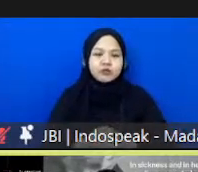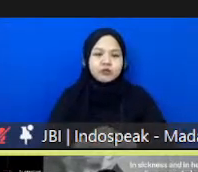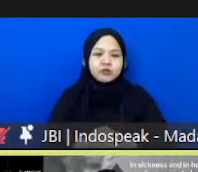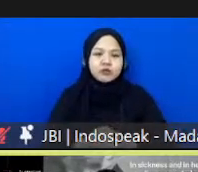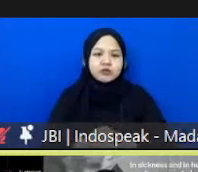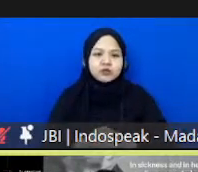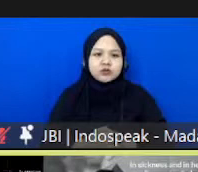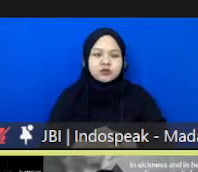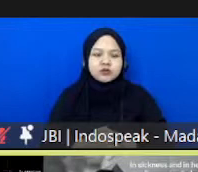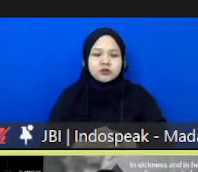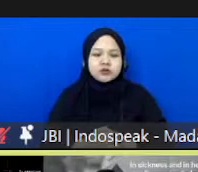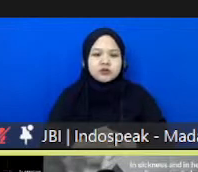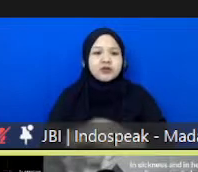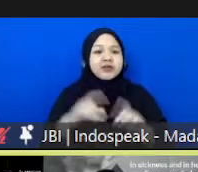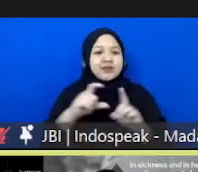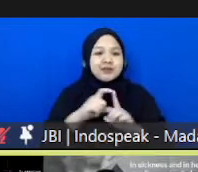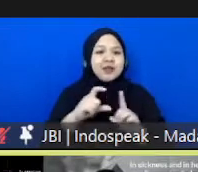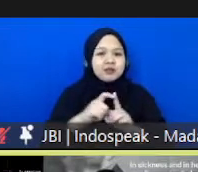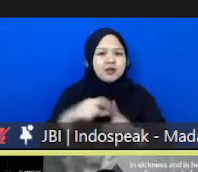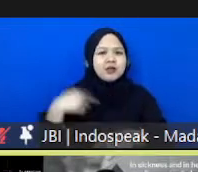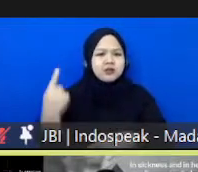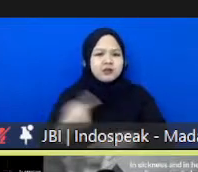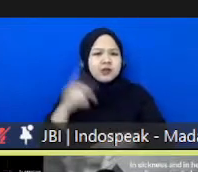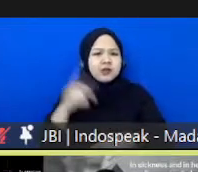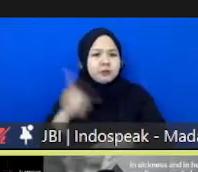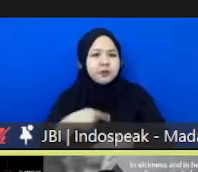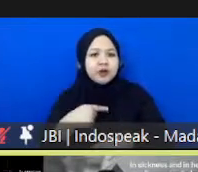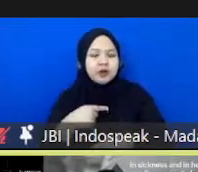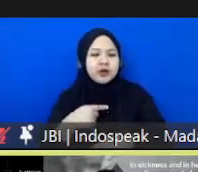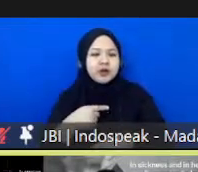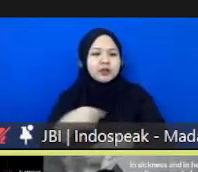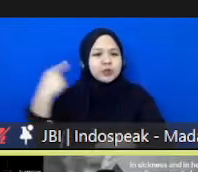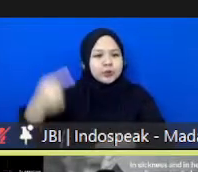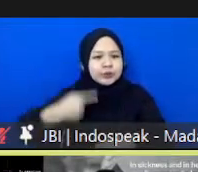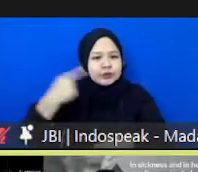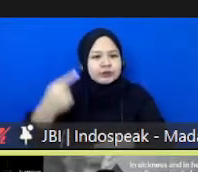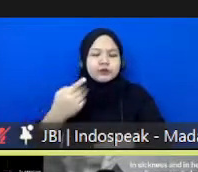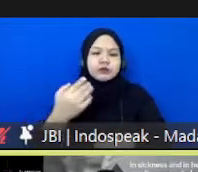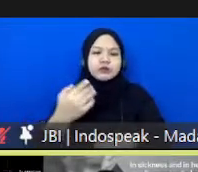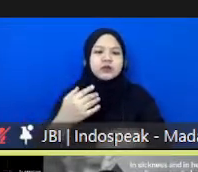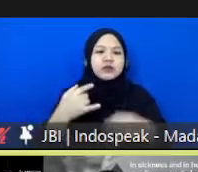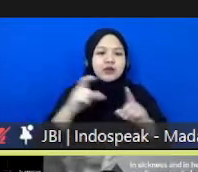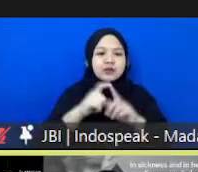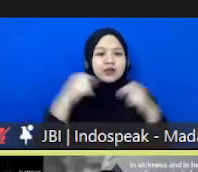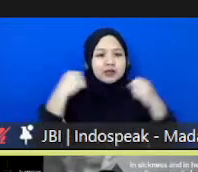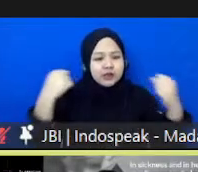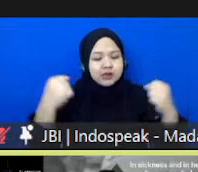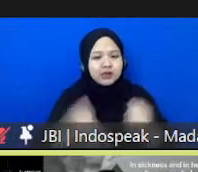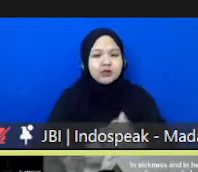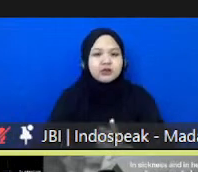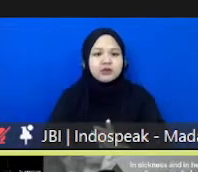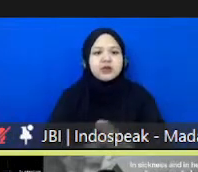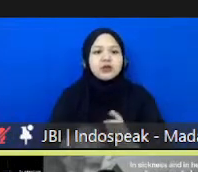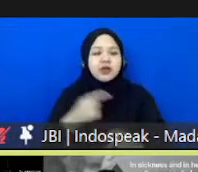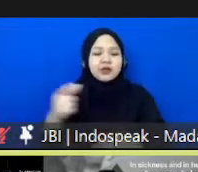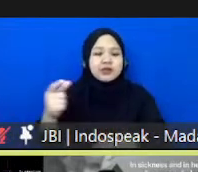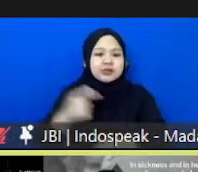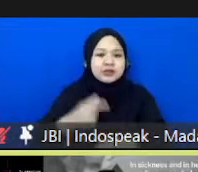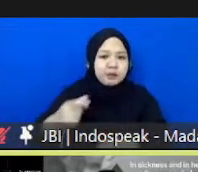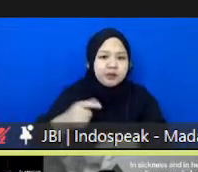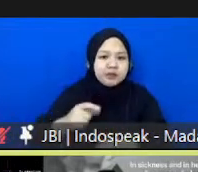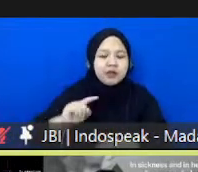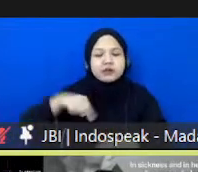the data that we use is the routine health data, which are reported from the district level to the Ministry of